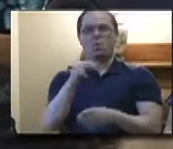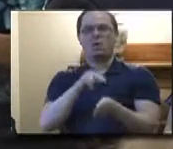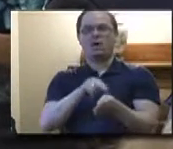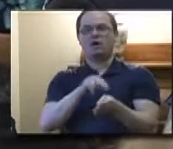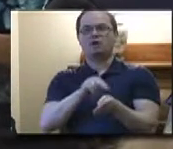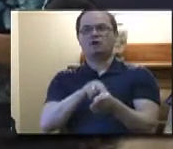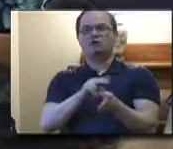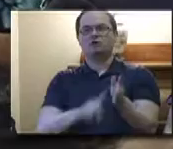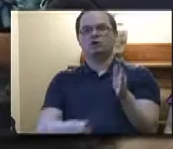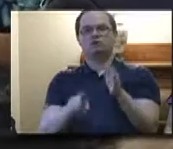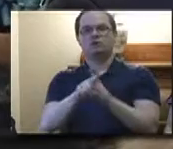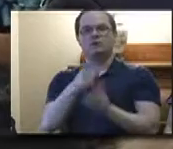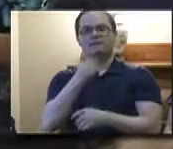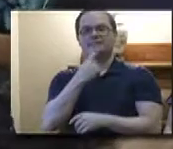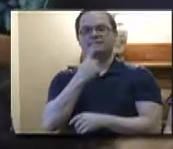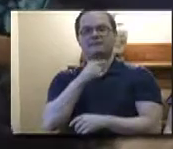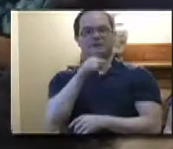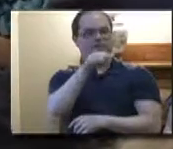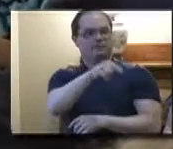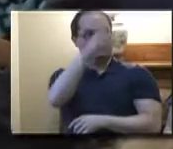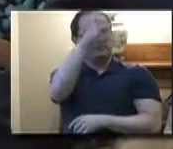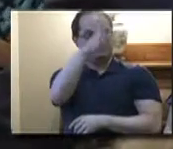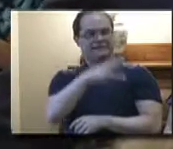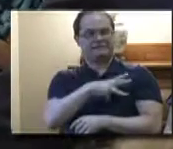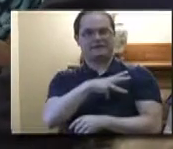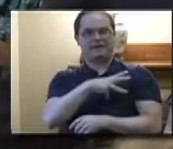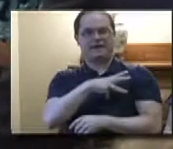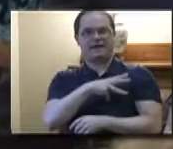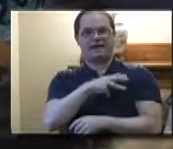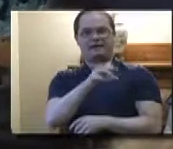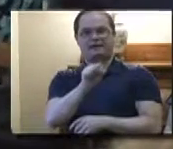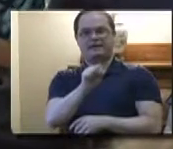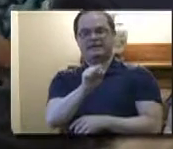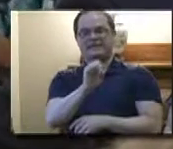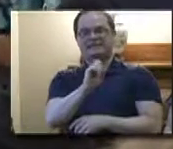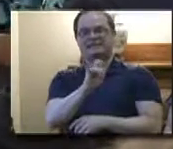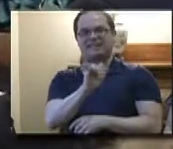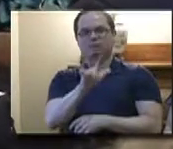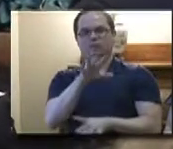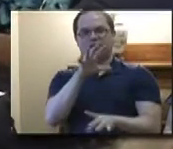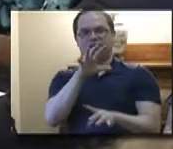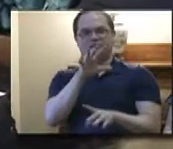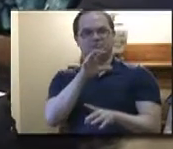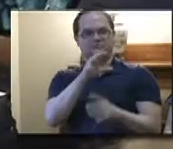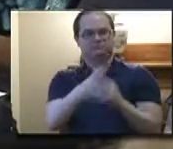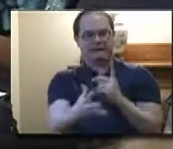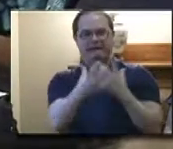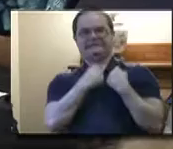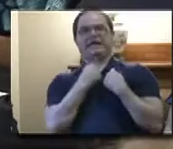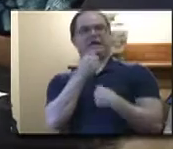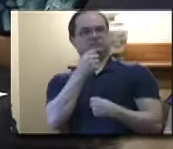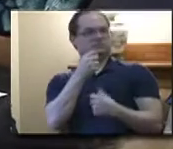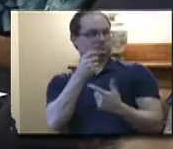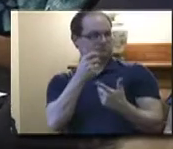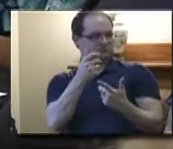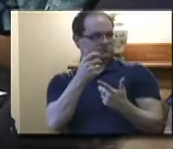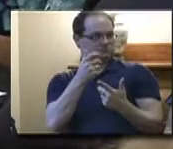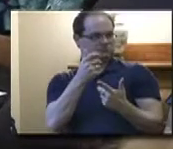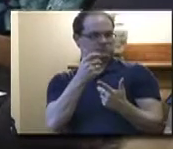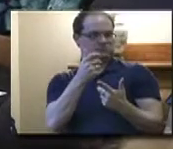comes along and says that this man sexually assaulted her. And he